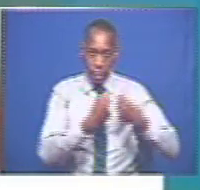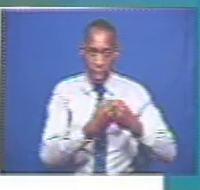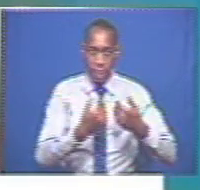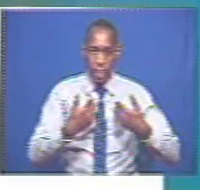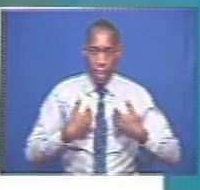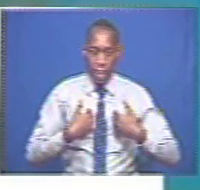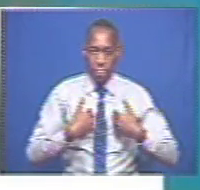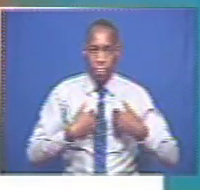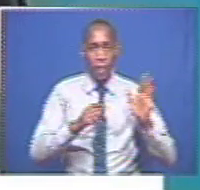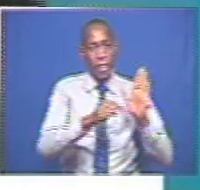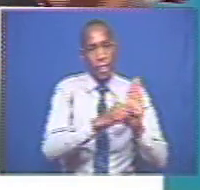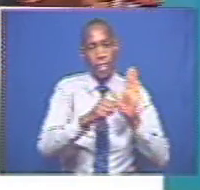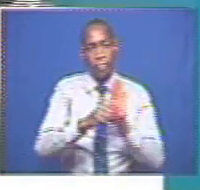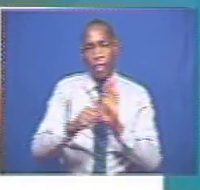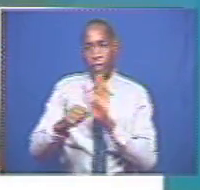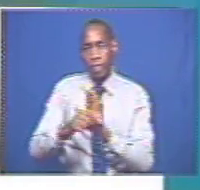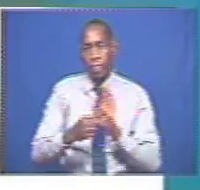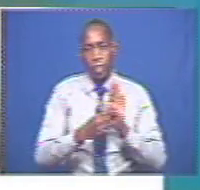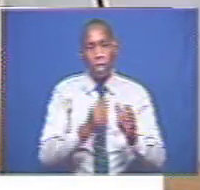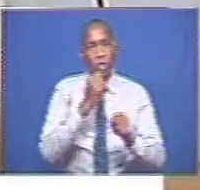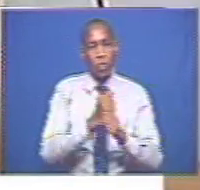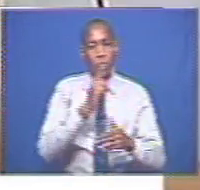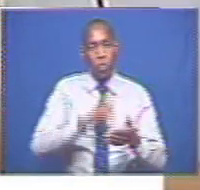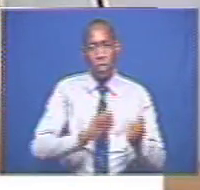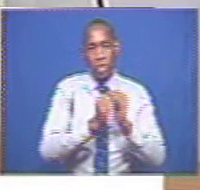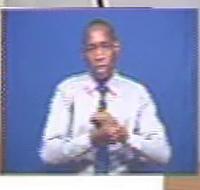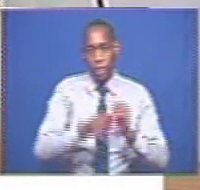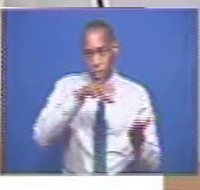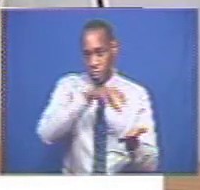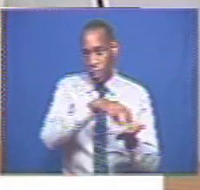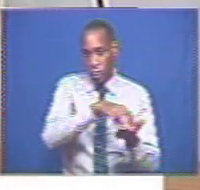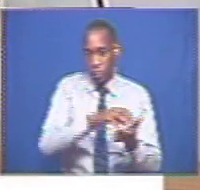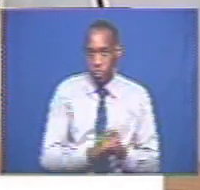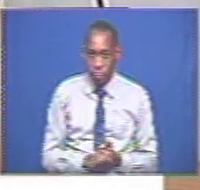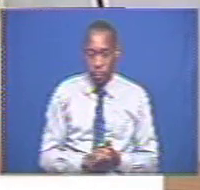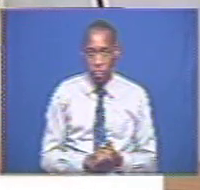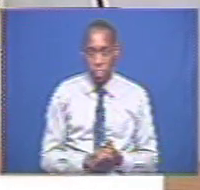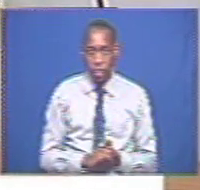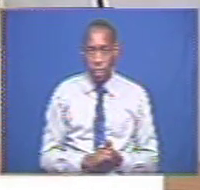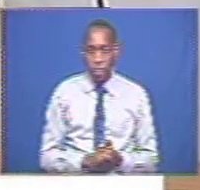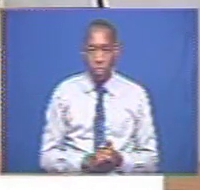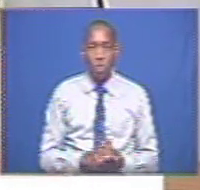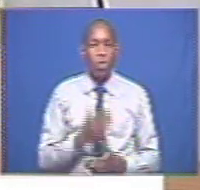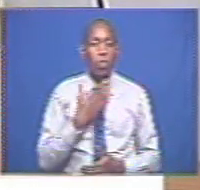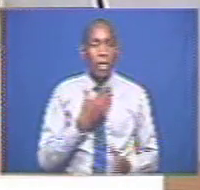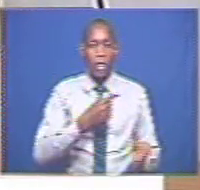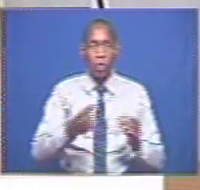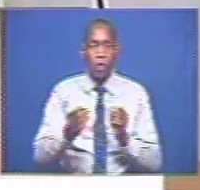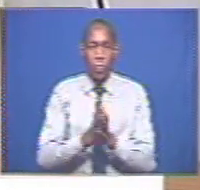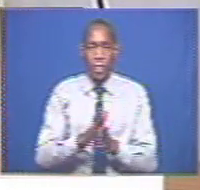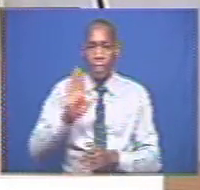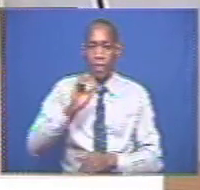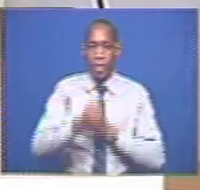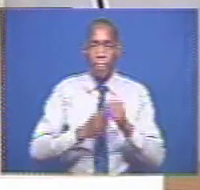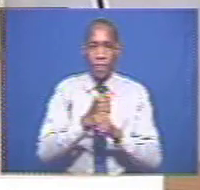bad reputation. Mm-hmm. What needs to be done for it to... Because, I mean, I wouldn't mind going there with a five-year-old,